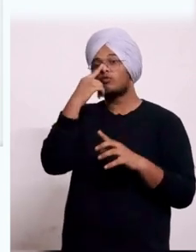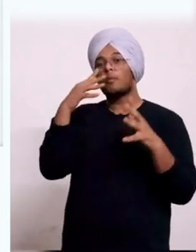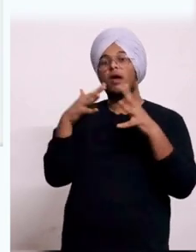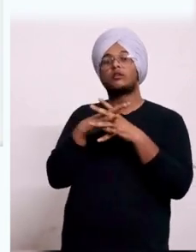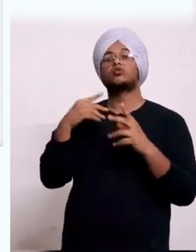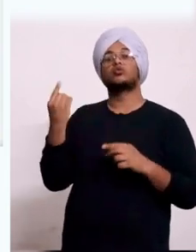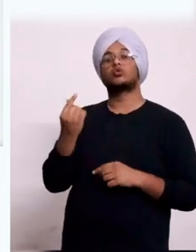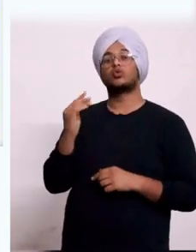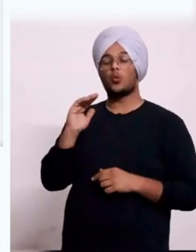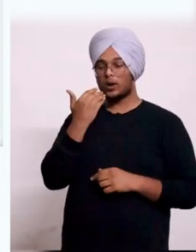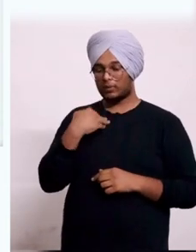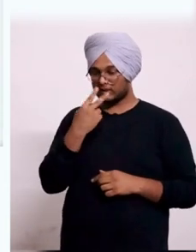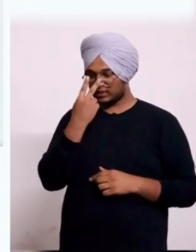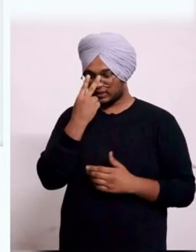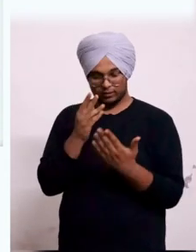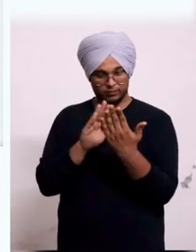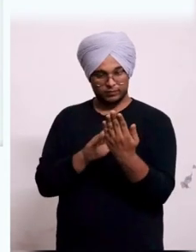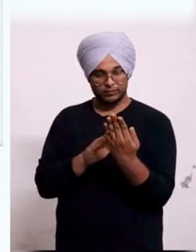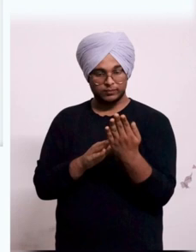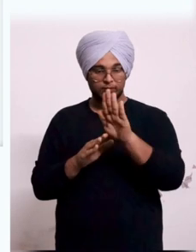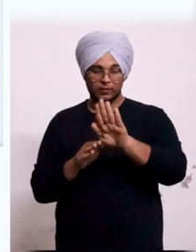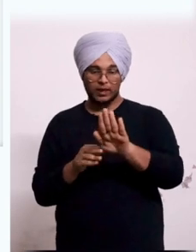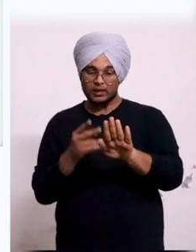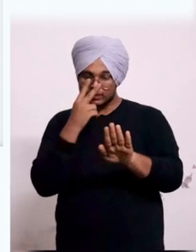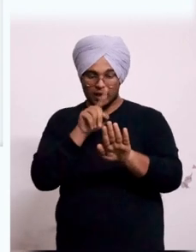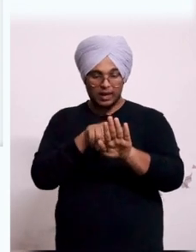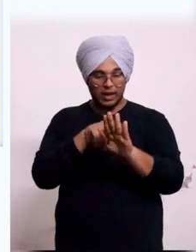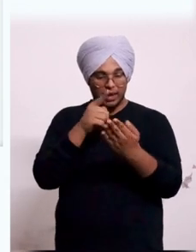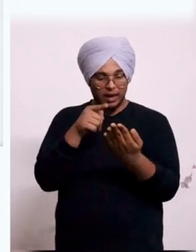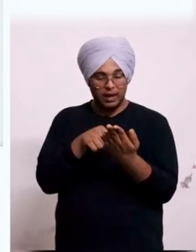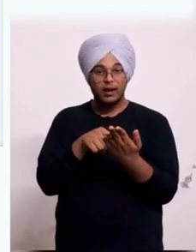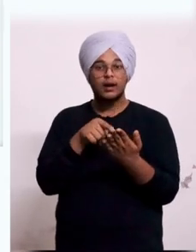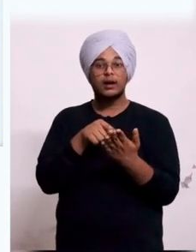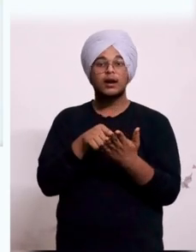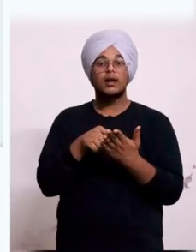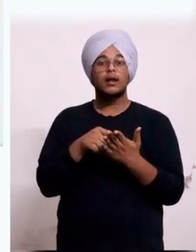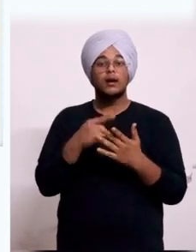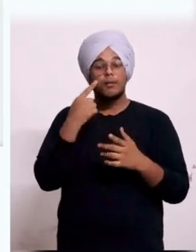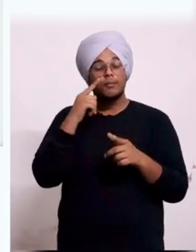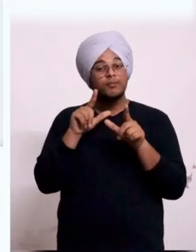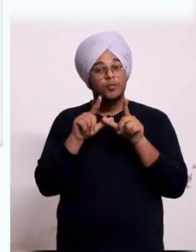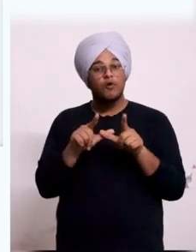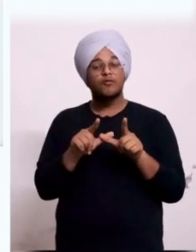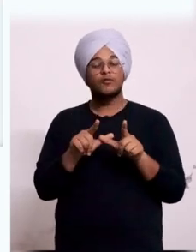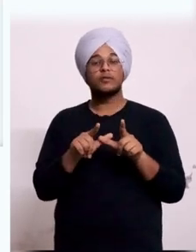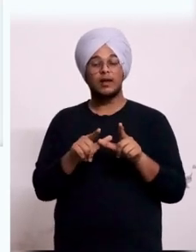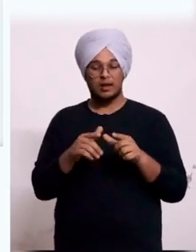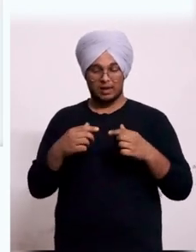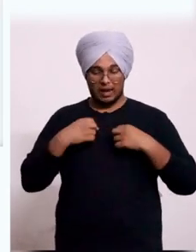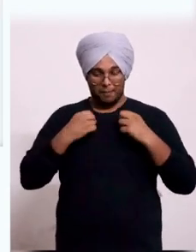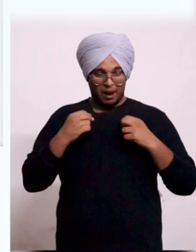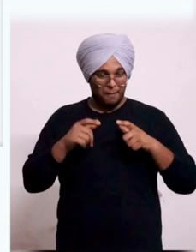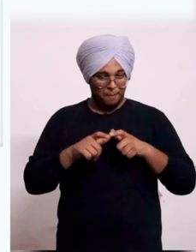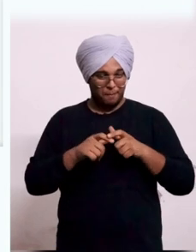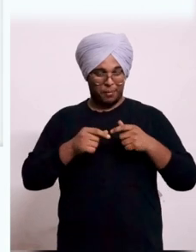women. When we look at the front and back knits to each other, the mirroring is more evident. However, their